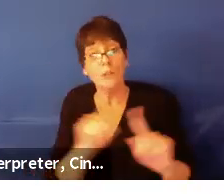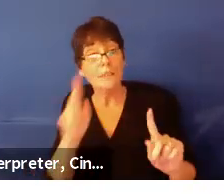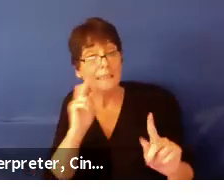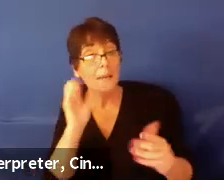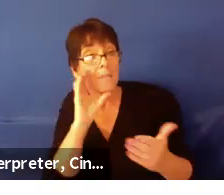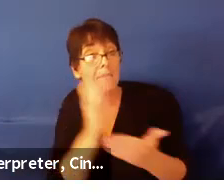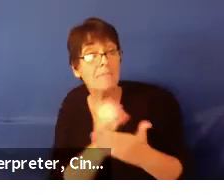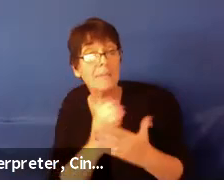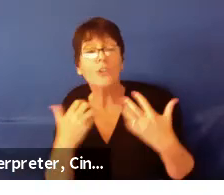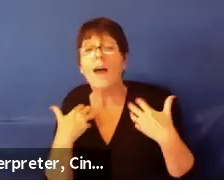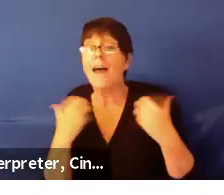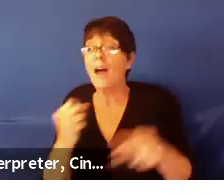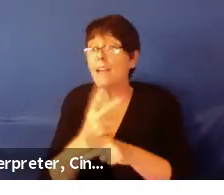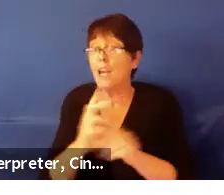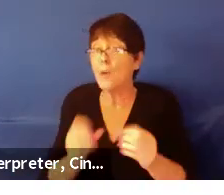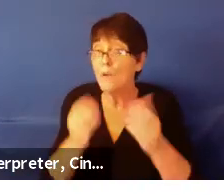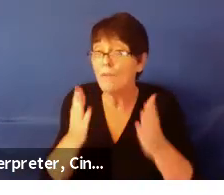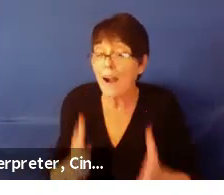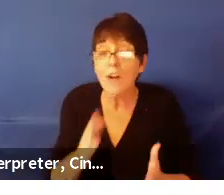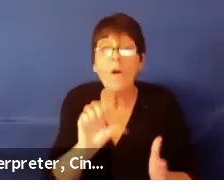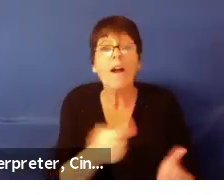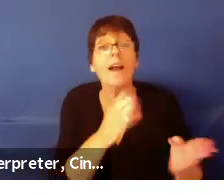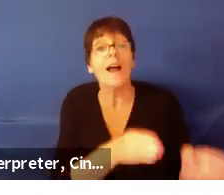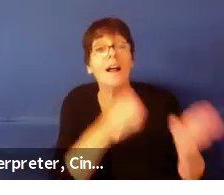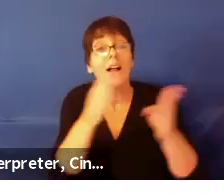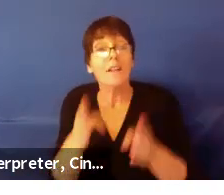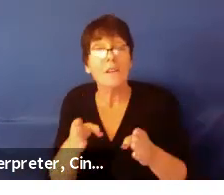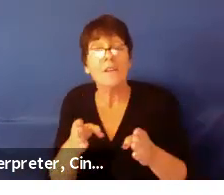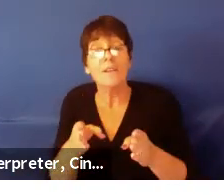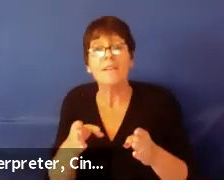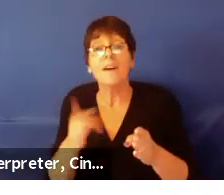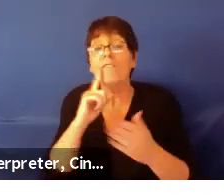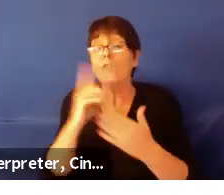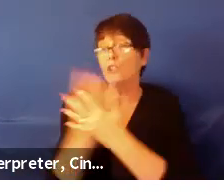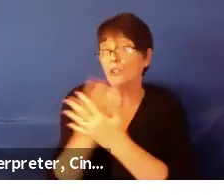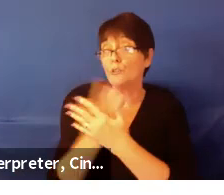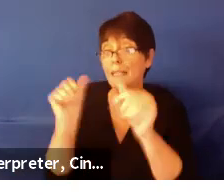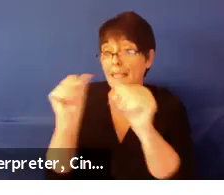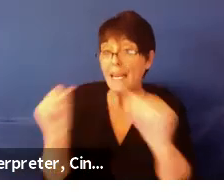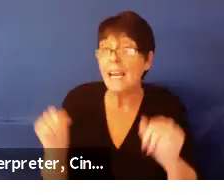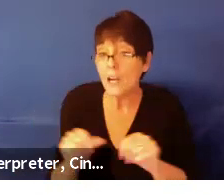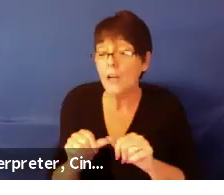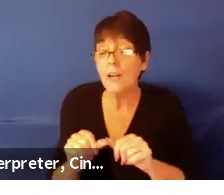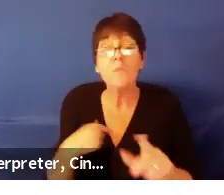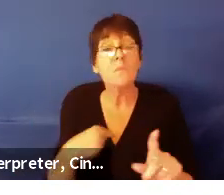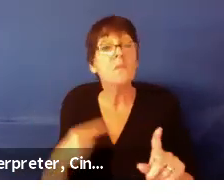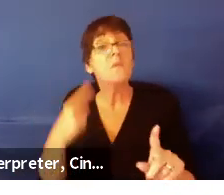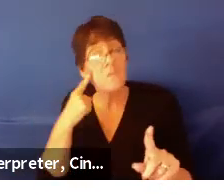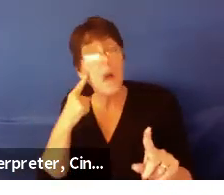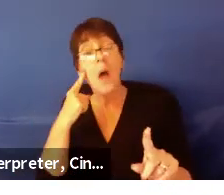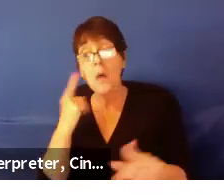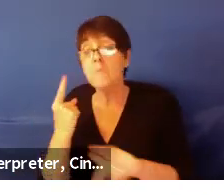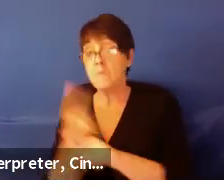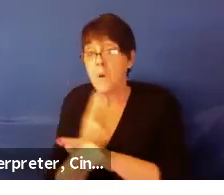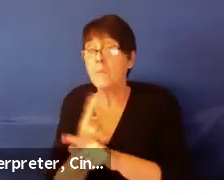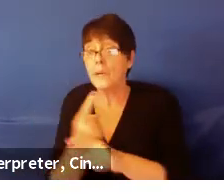of a healthcare provider and another client for a screening area. We thought it would be appropriate to